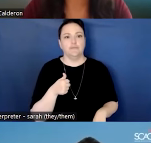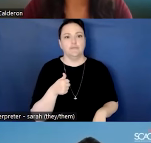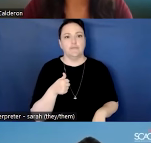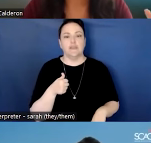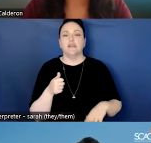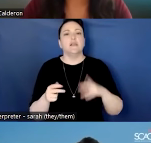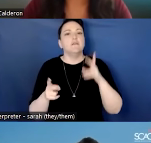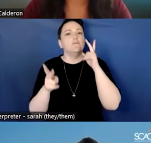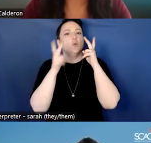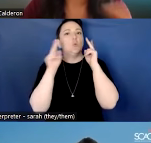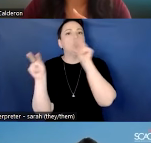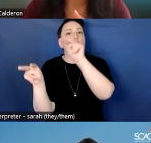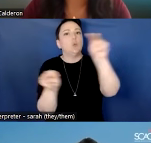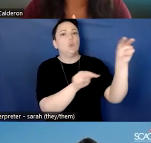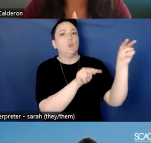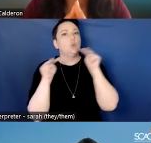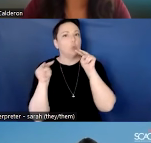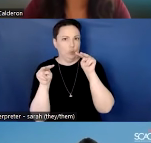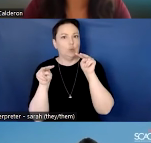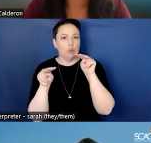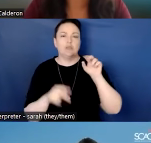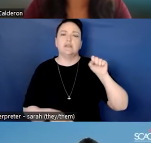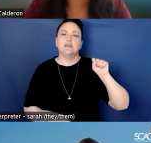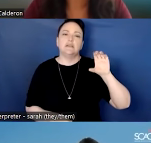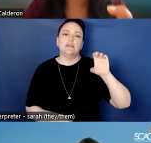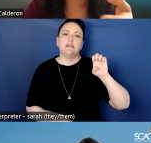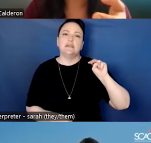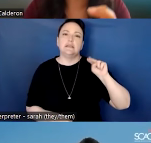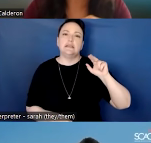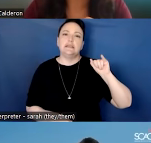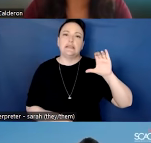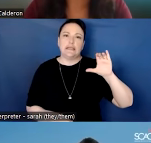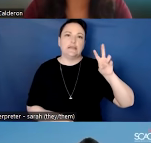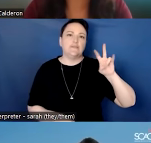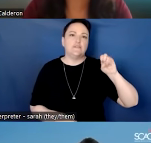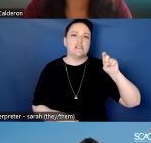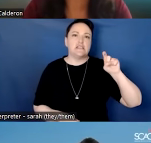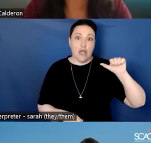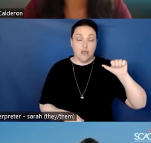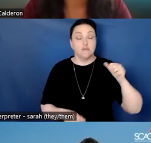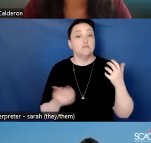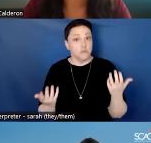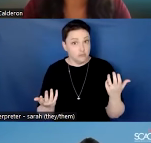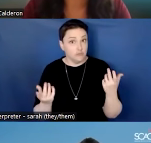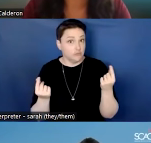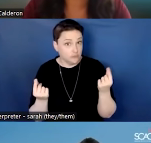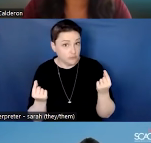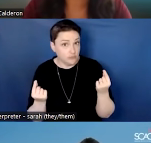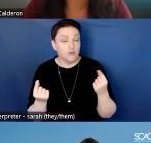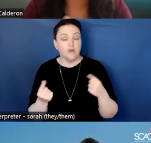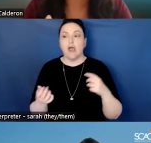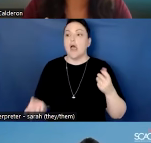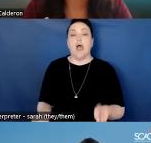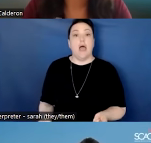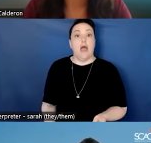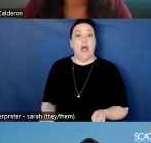vista, the way we could go about answering this question is by looking at the quantity and types of projects that are included in